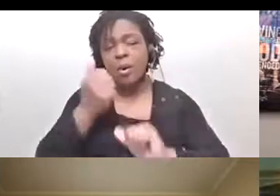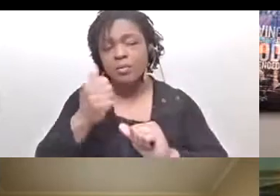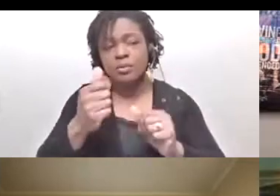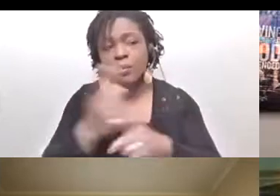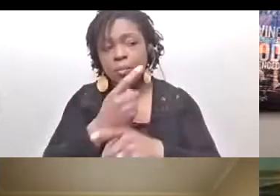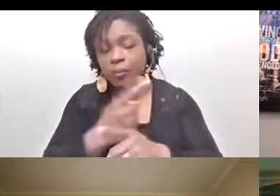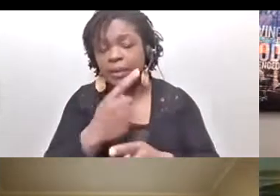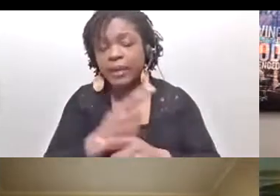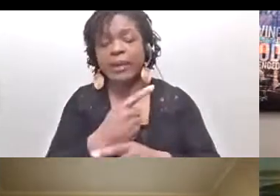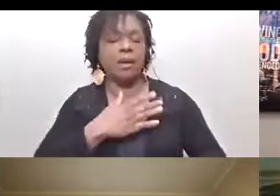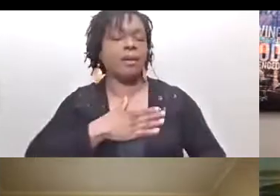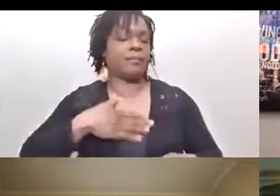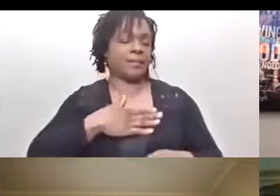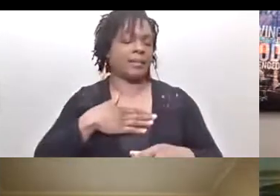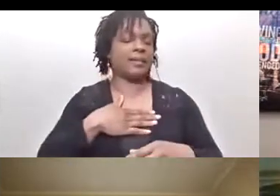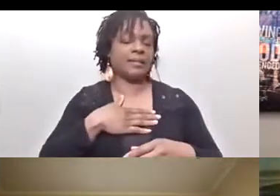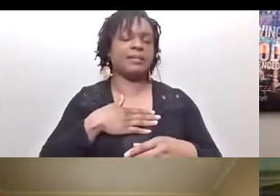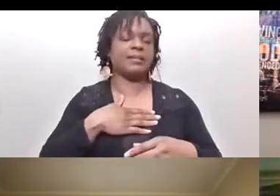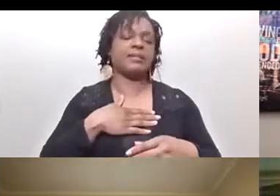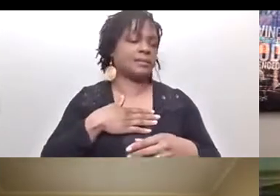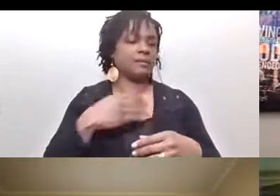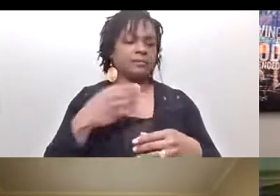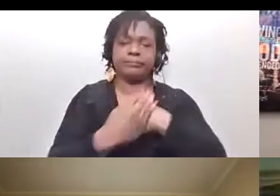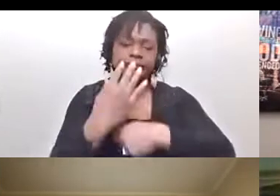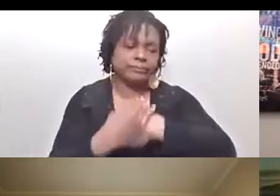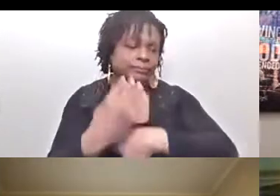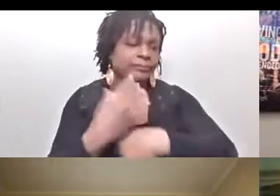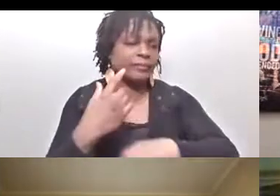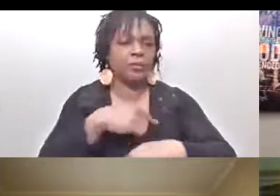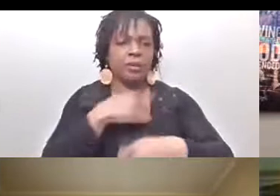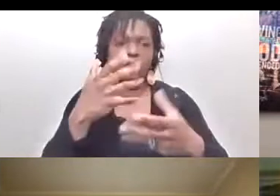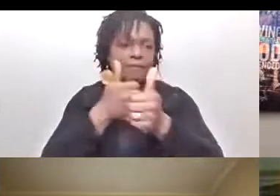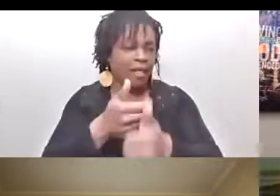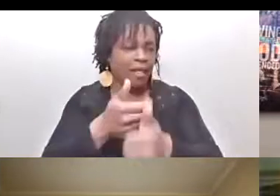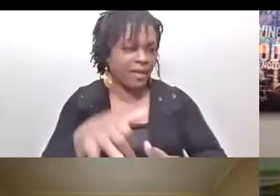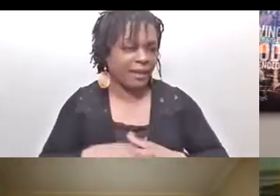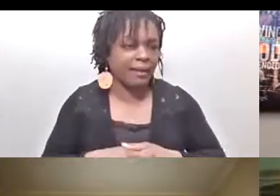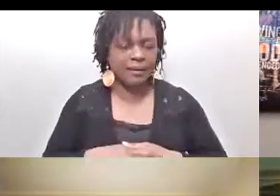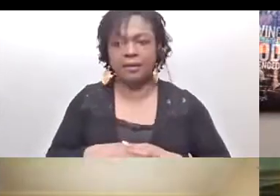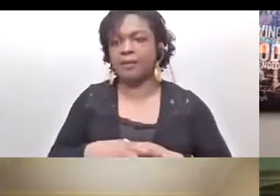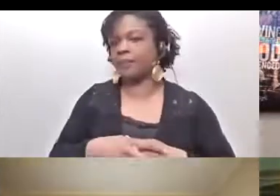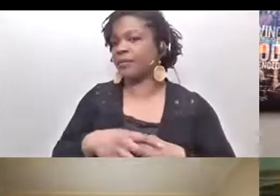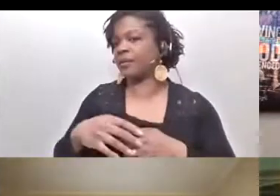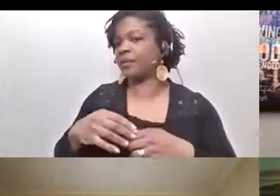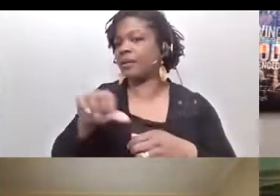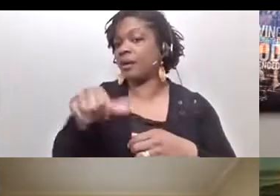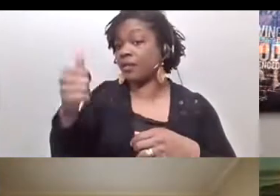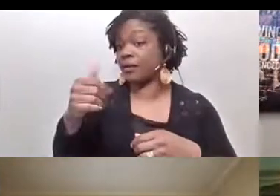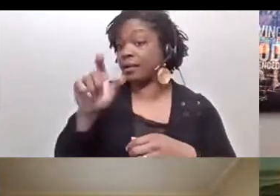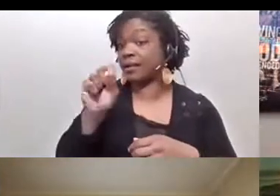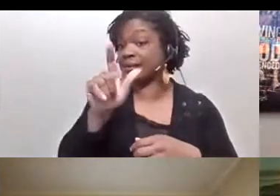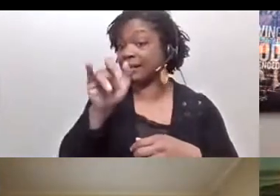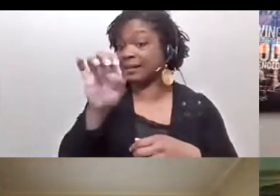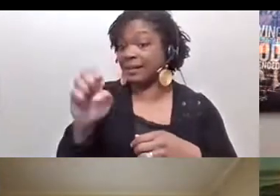we certainly want to heed all of your advice. Well, let me add to the point. Yes, Leslie. I think